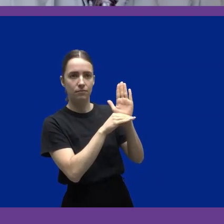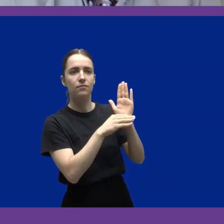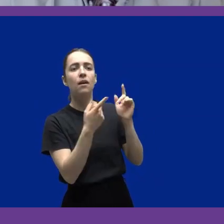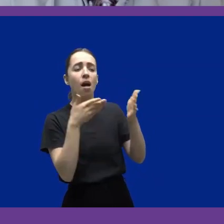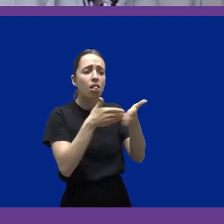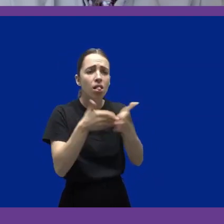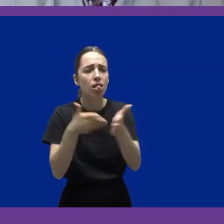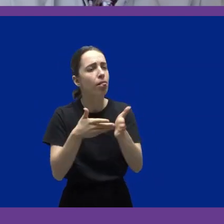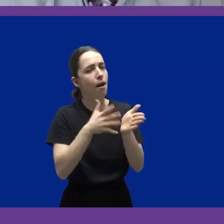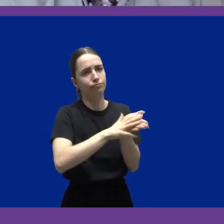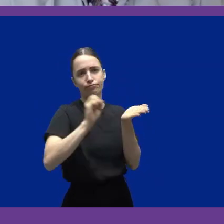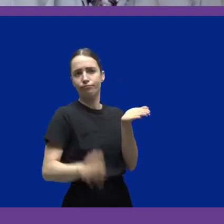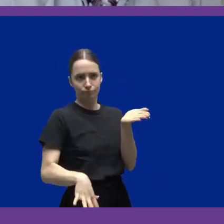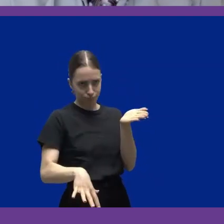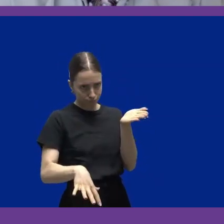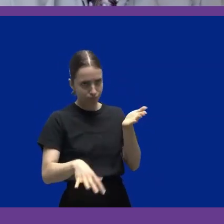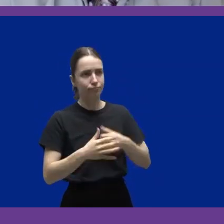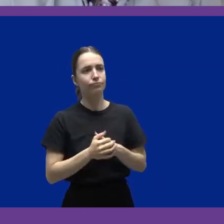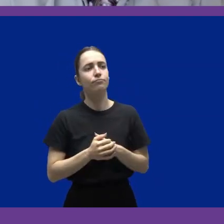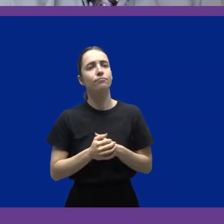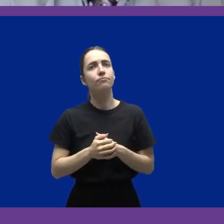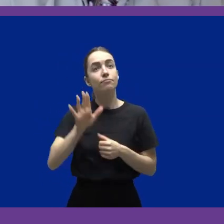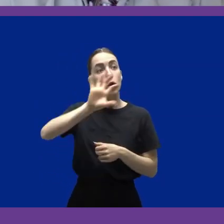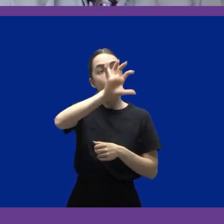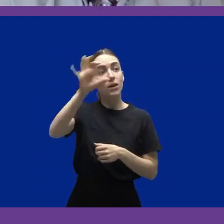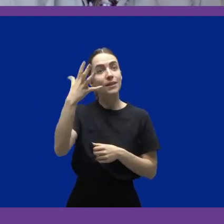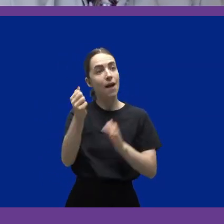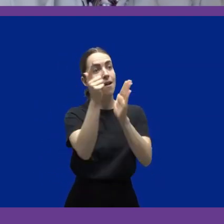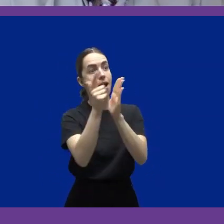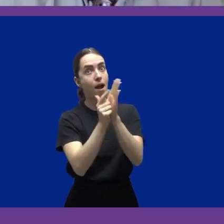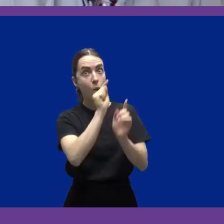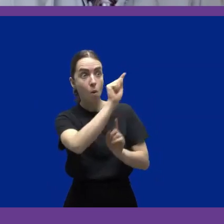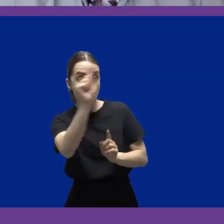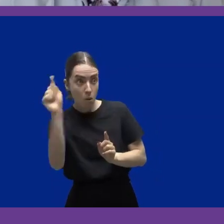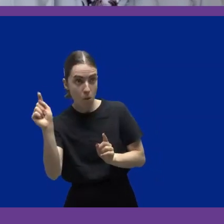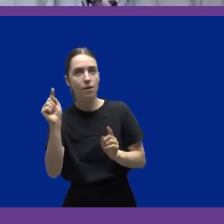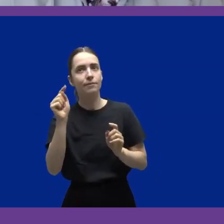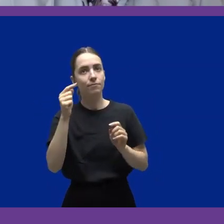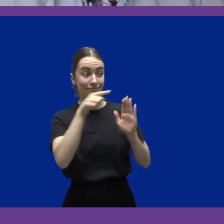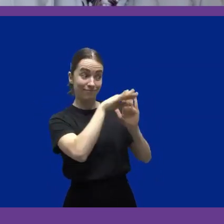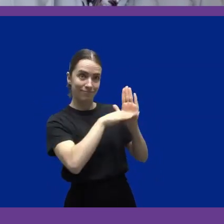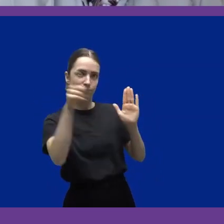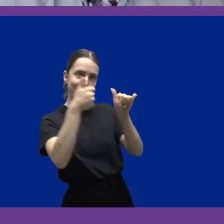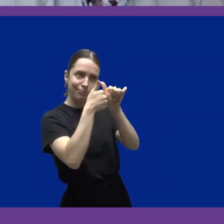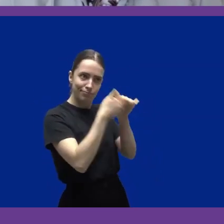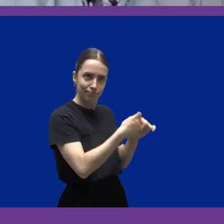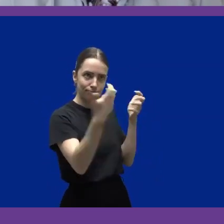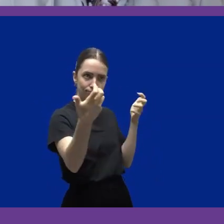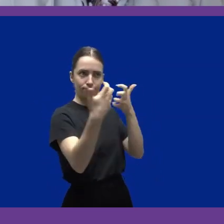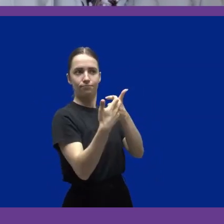accessibility, improve access to everyday products and services, promote innovation and